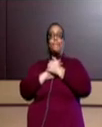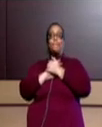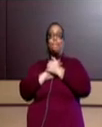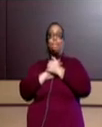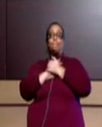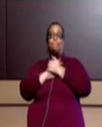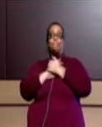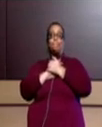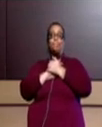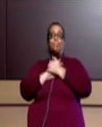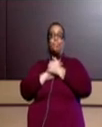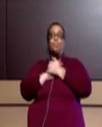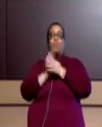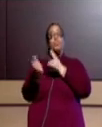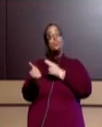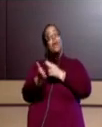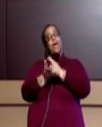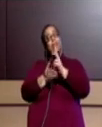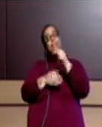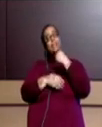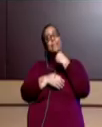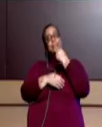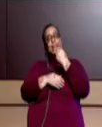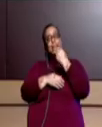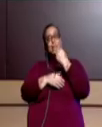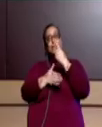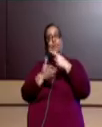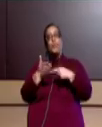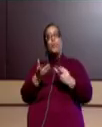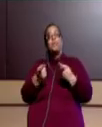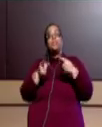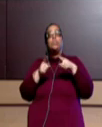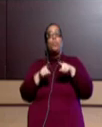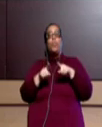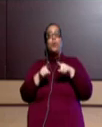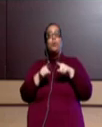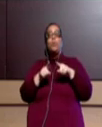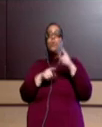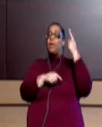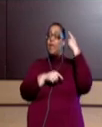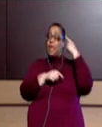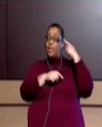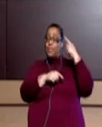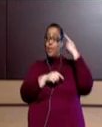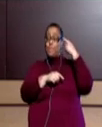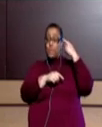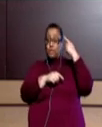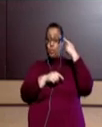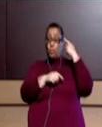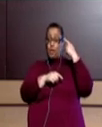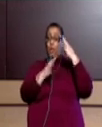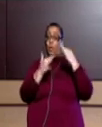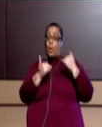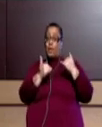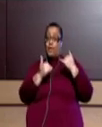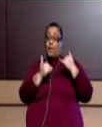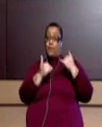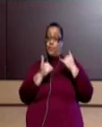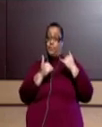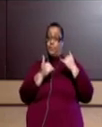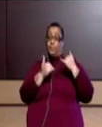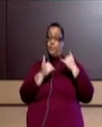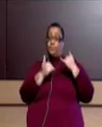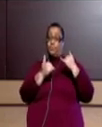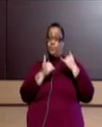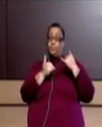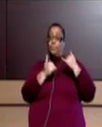I want you to honestly tell us what is going on in the mental realm right now. Because, saints, and we wrap